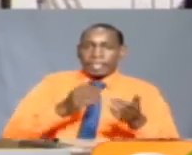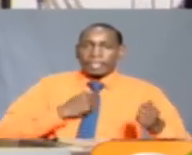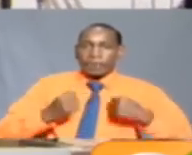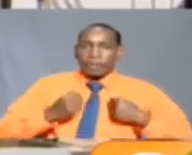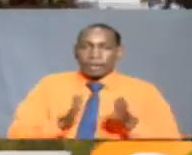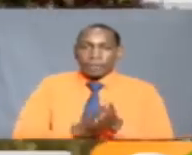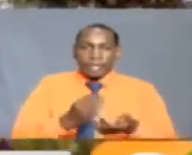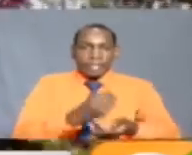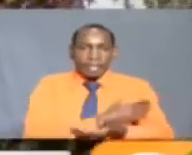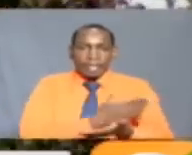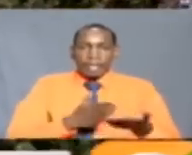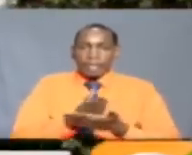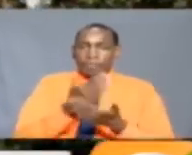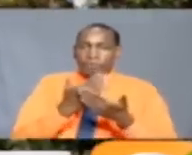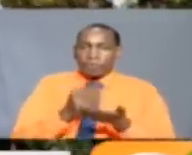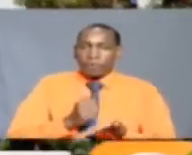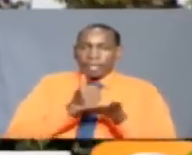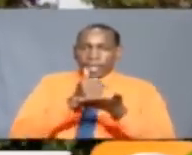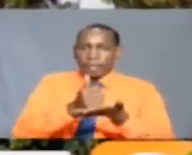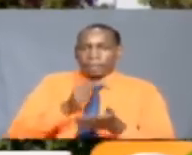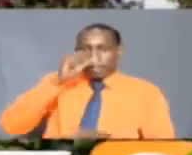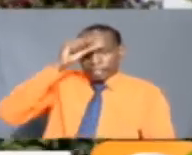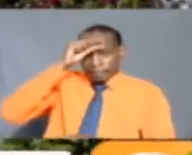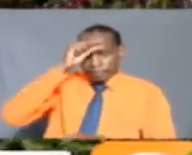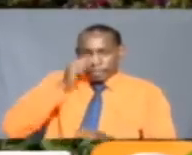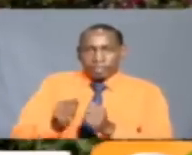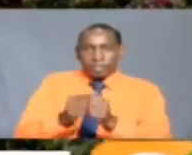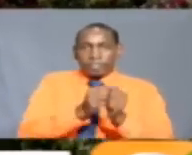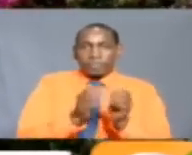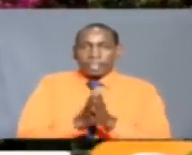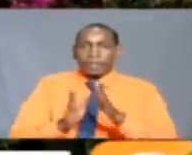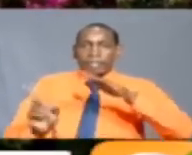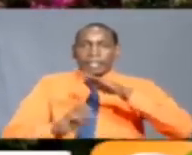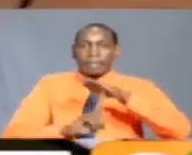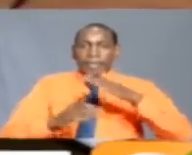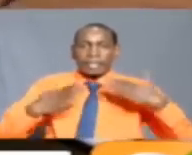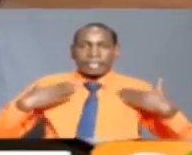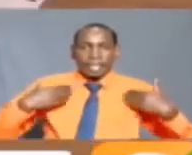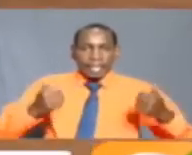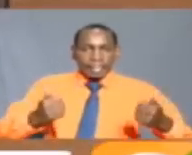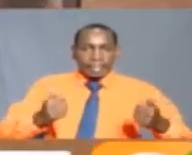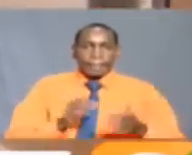Ghana through the facilitation of the government in conjunction with the Ministry of Health.